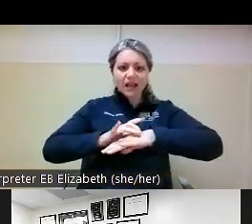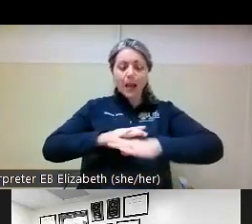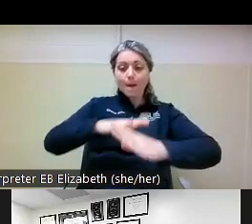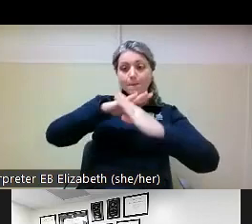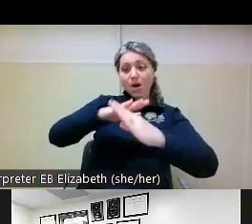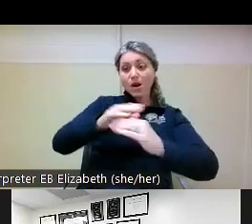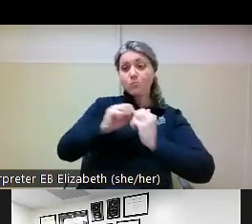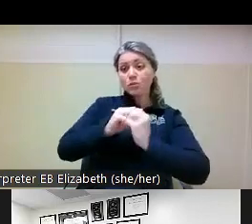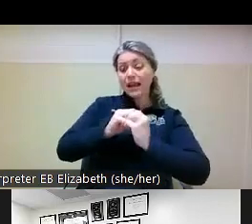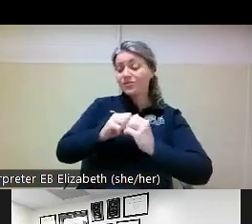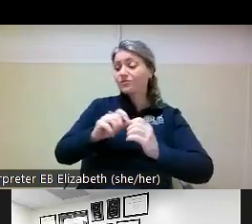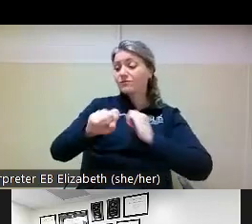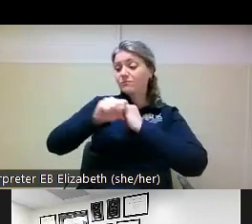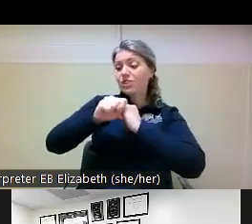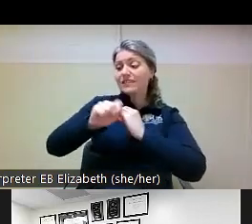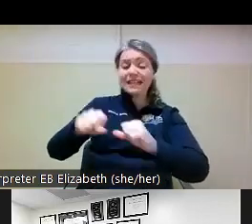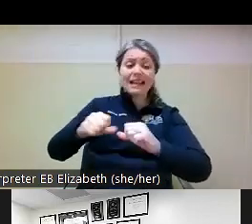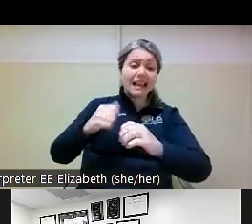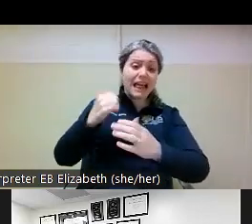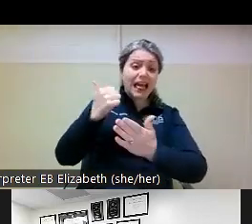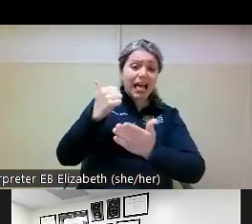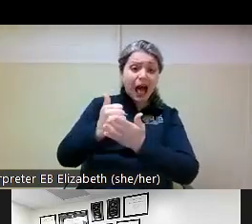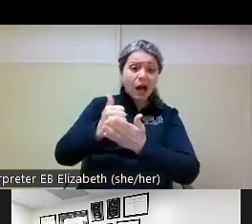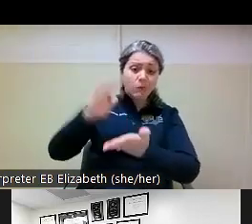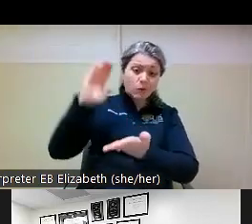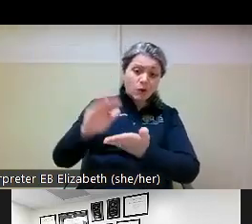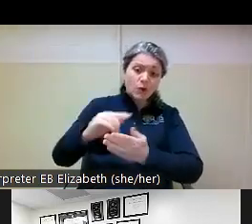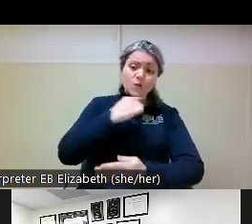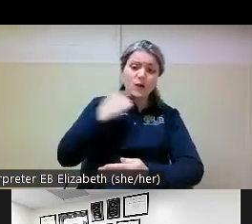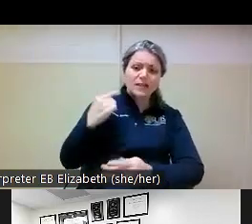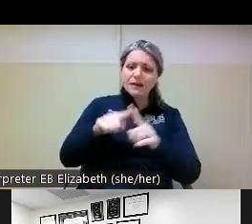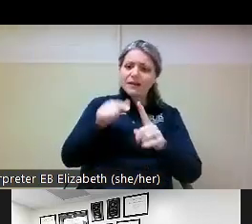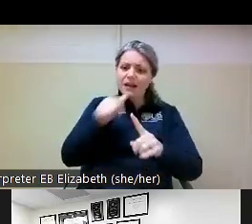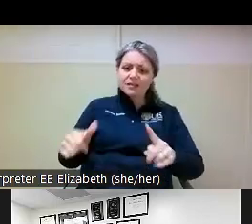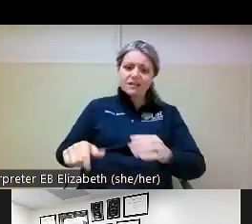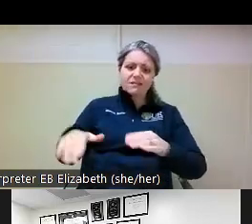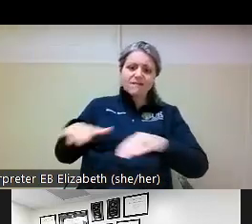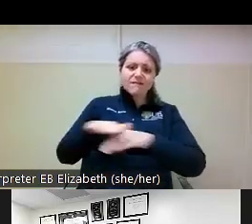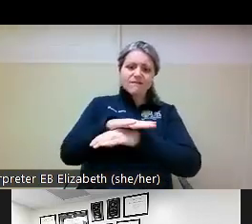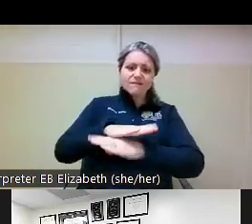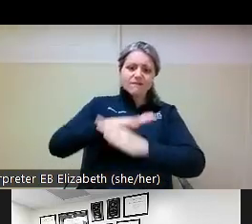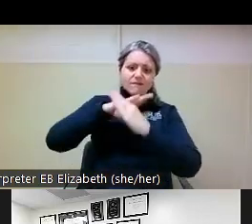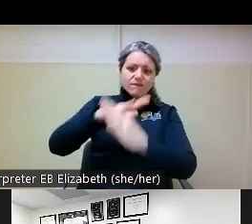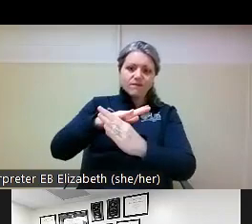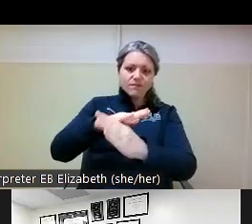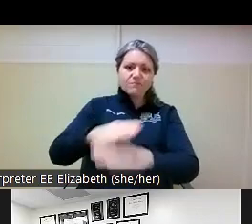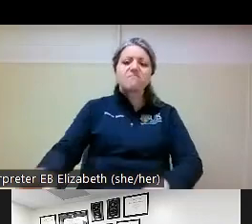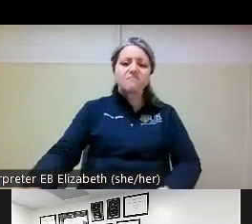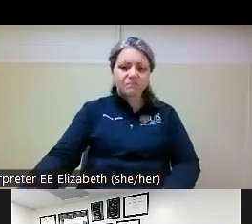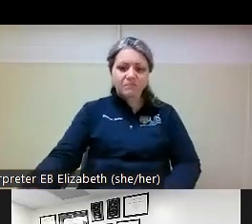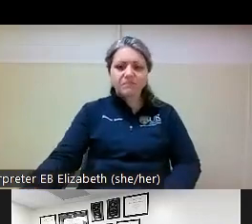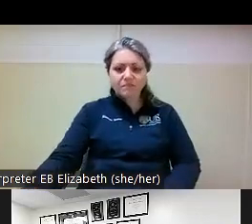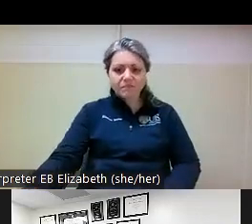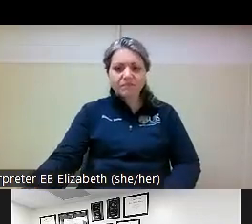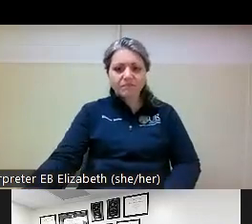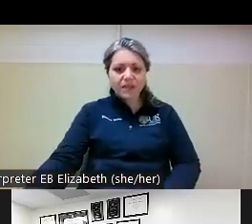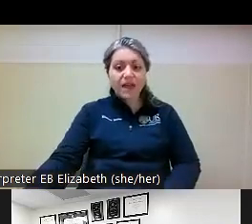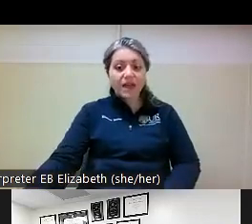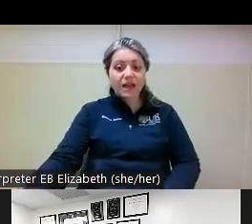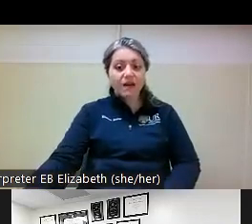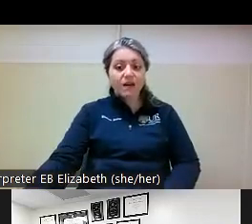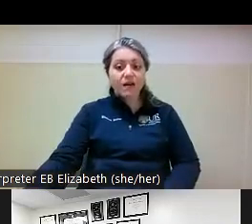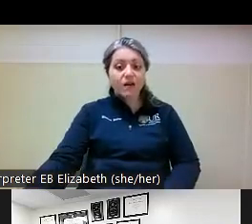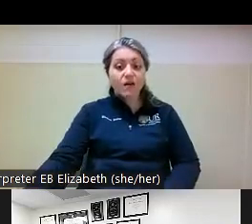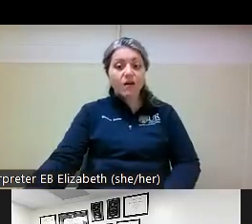condoms can help reduce risk, but it does not offer full protection. And similarly, limiting the number of sexual partners can